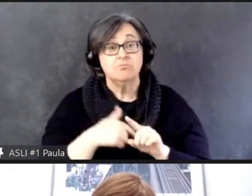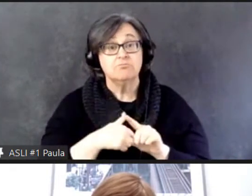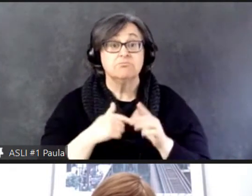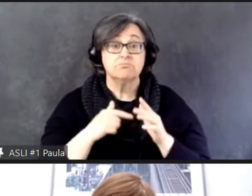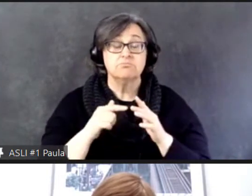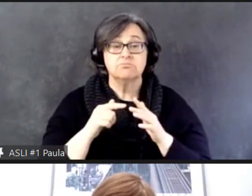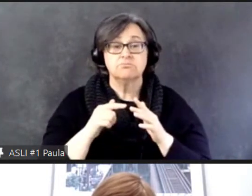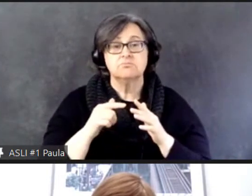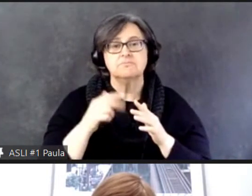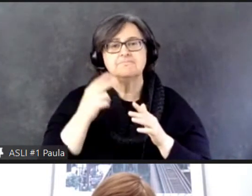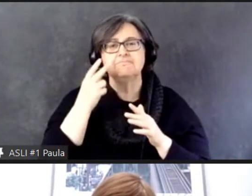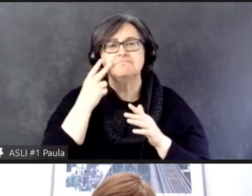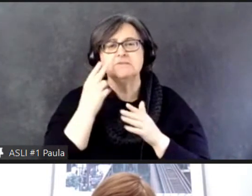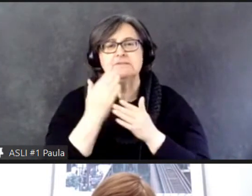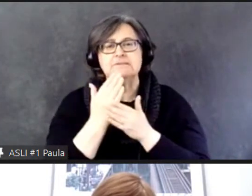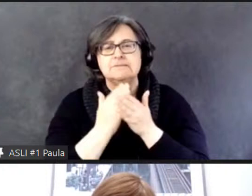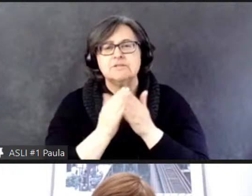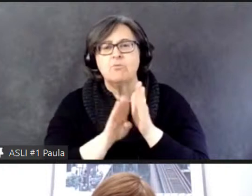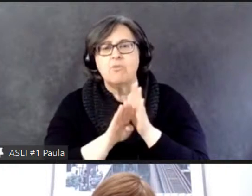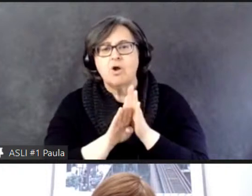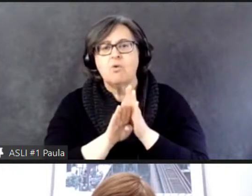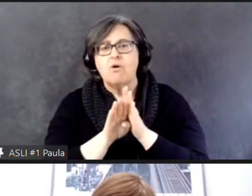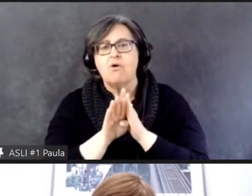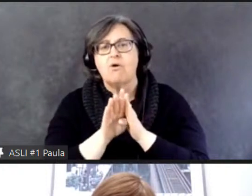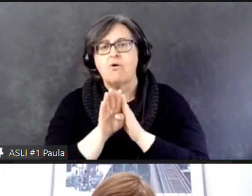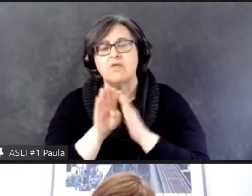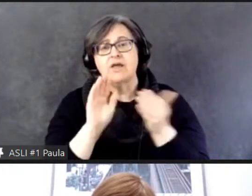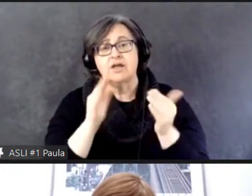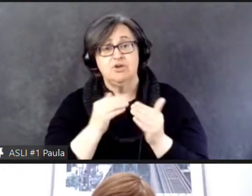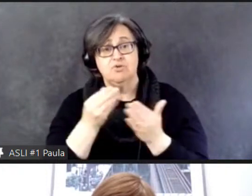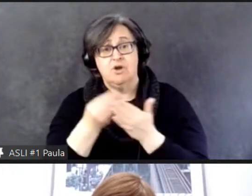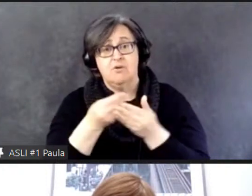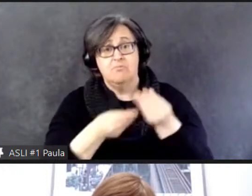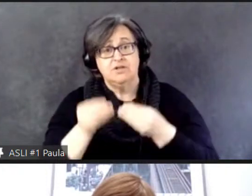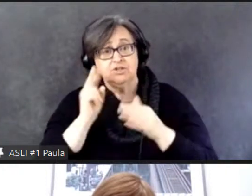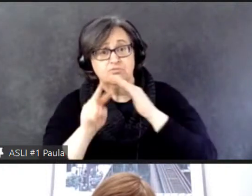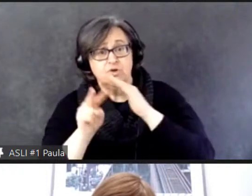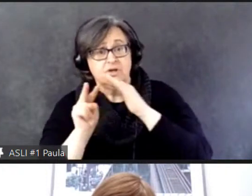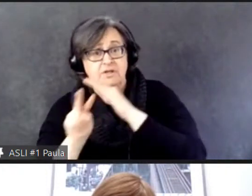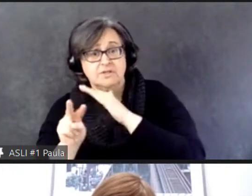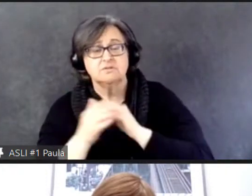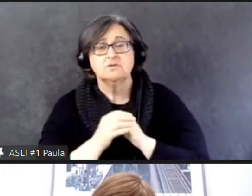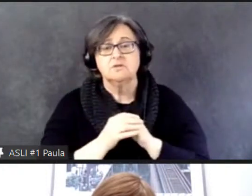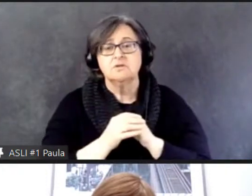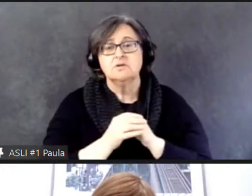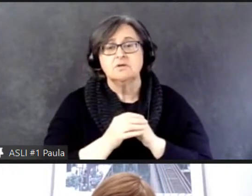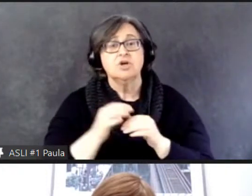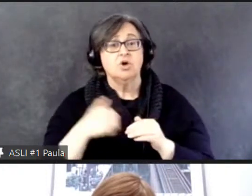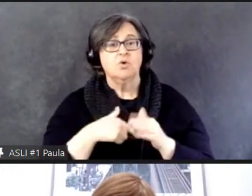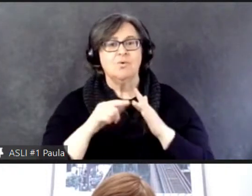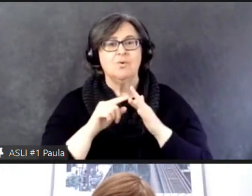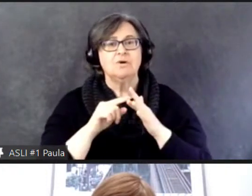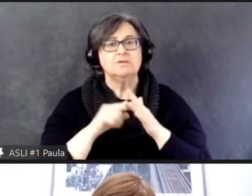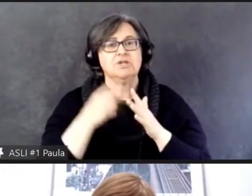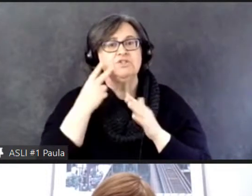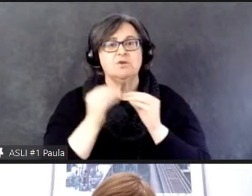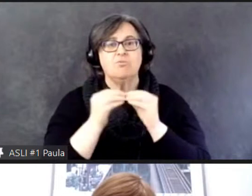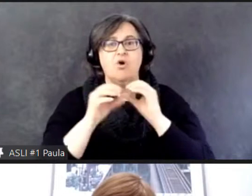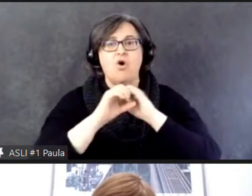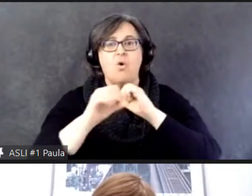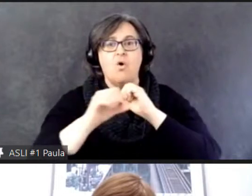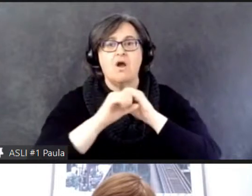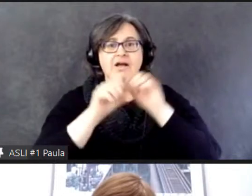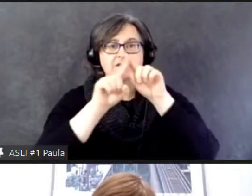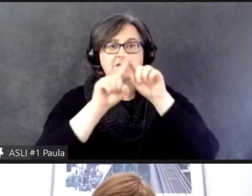to see some growth off of our budgeted expectations. As you indicate, you're starting to see more ads returning to the